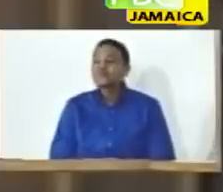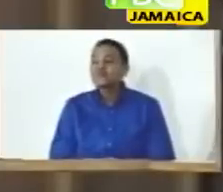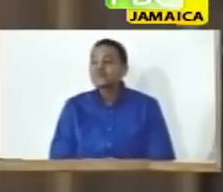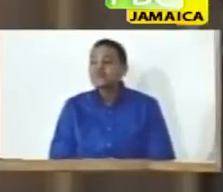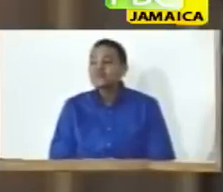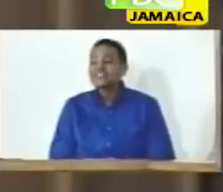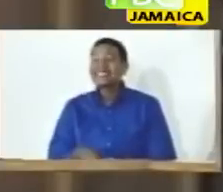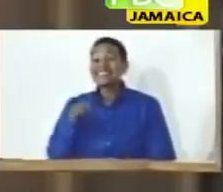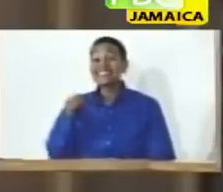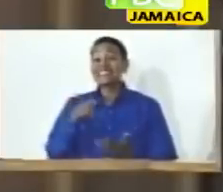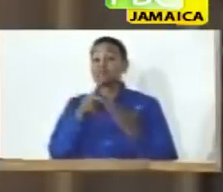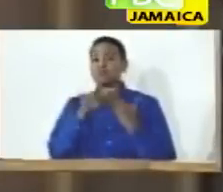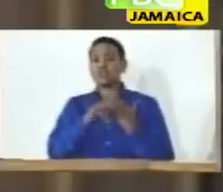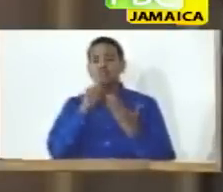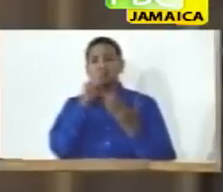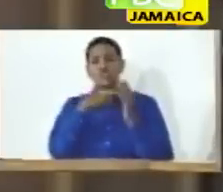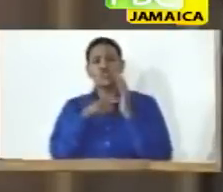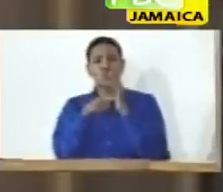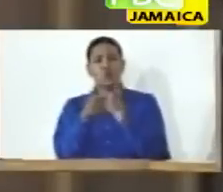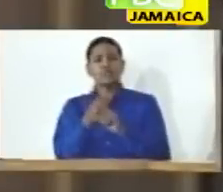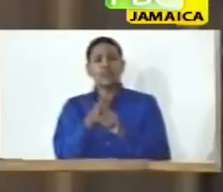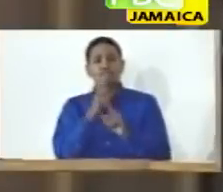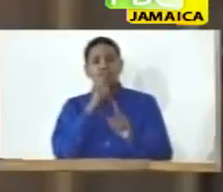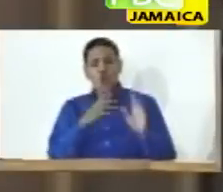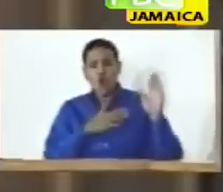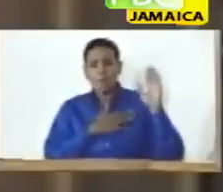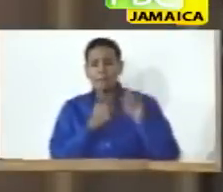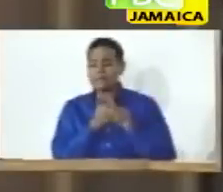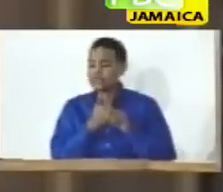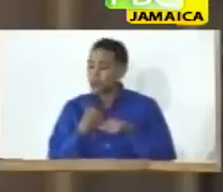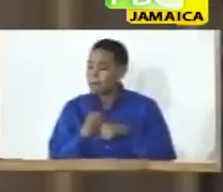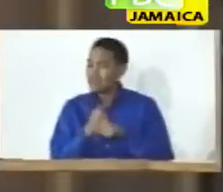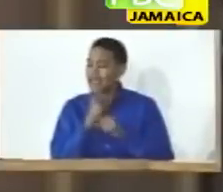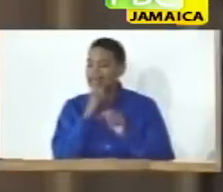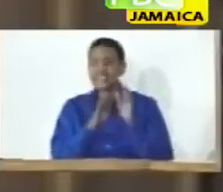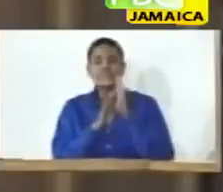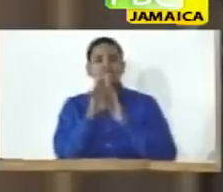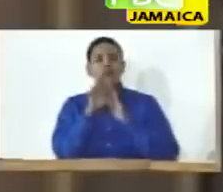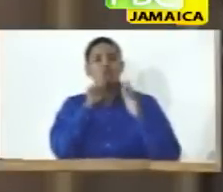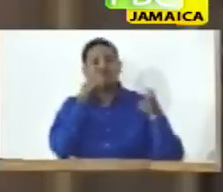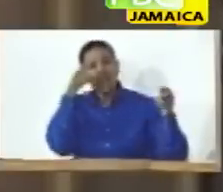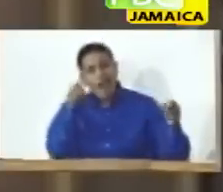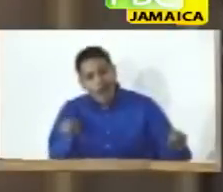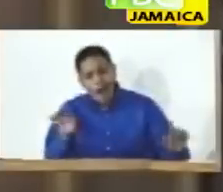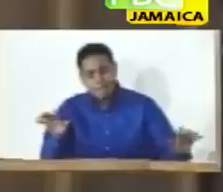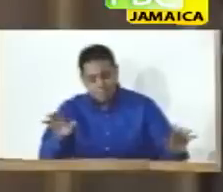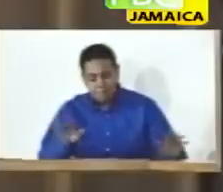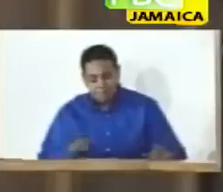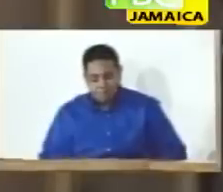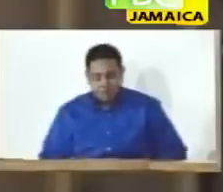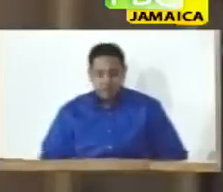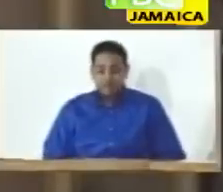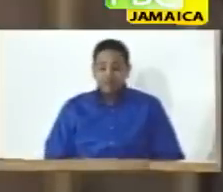This project demonstrated the commitment to making development happen.